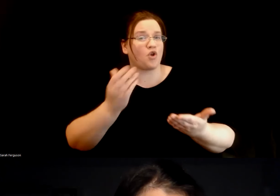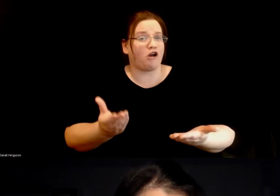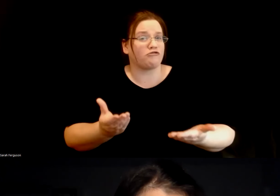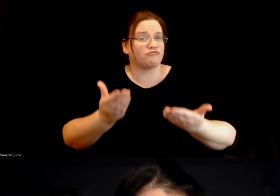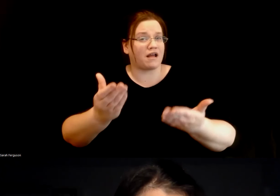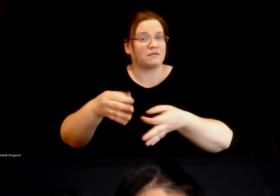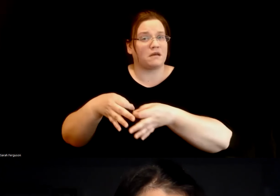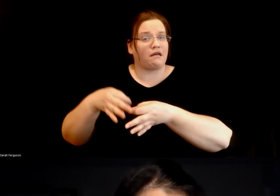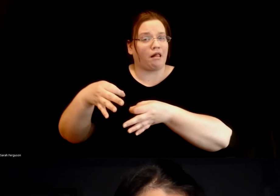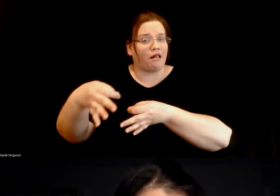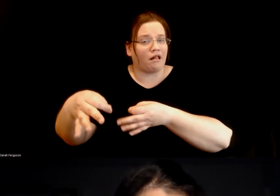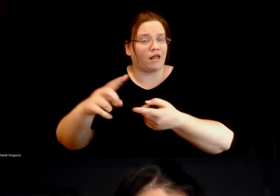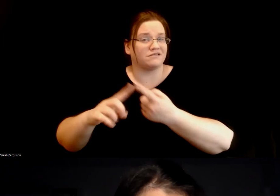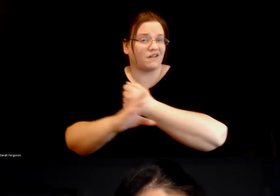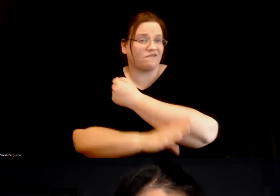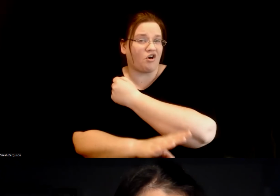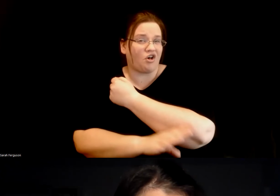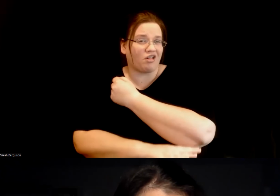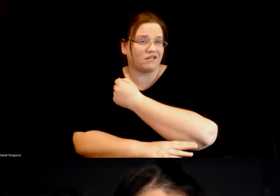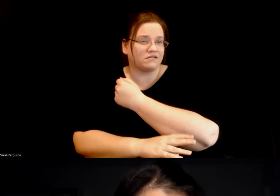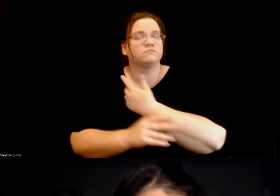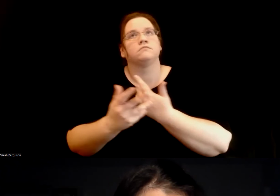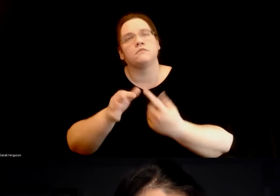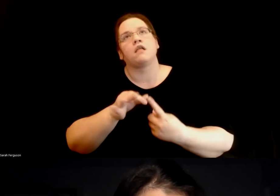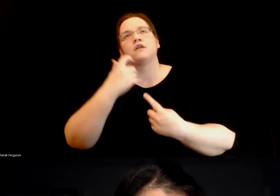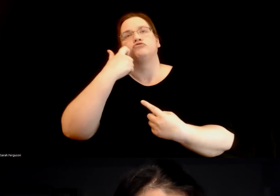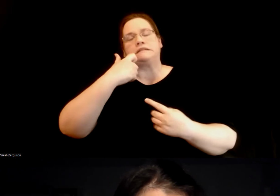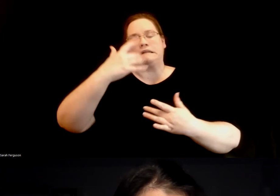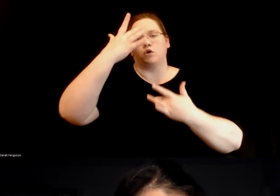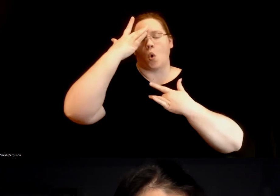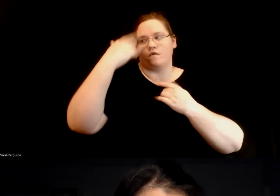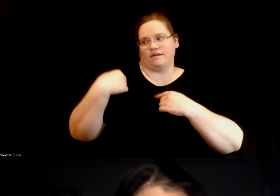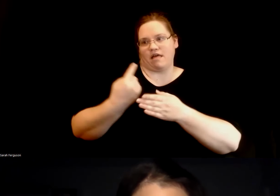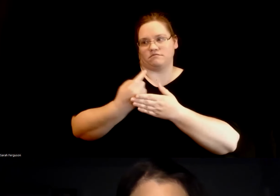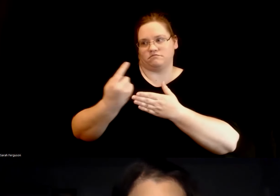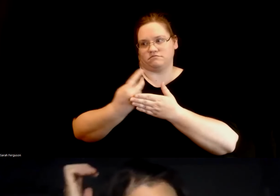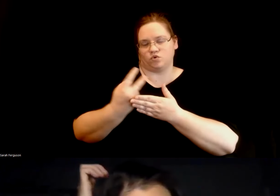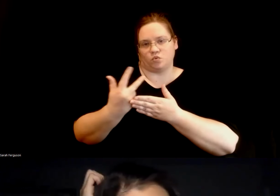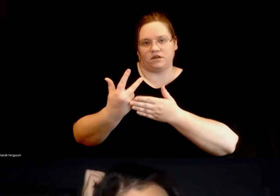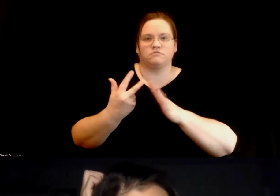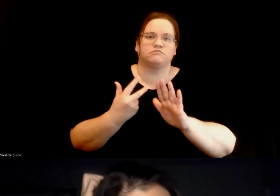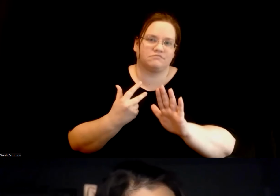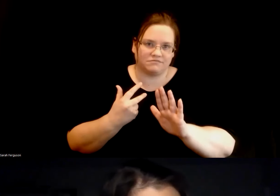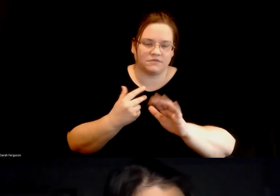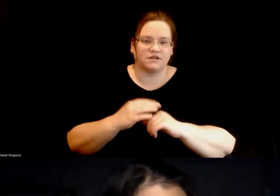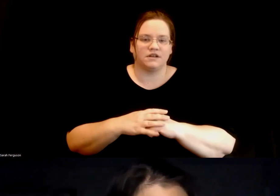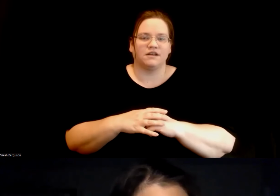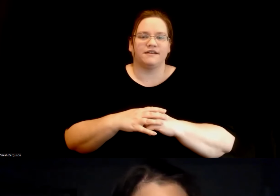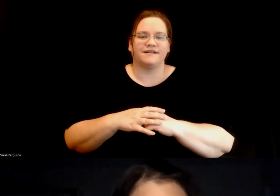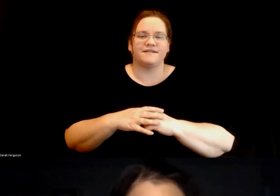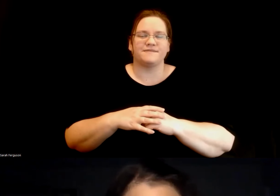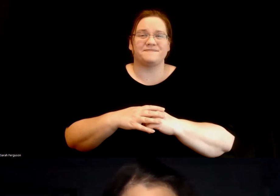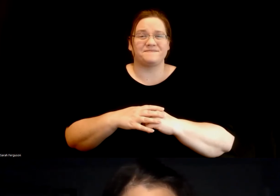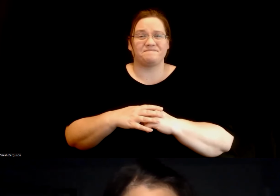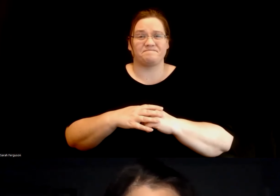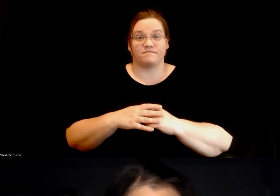vaccines till the fall. I mean, unless they just recently had COVID in the last few weeks, it's a month or so, but